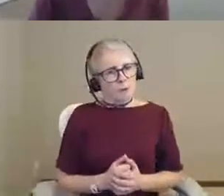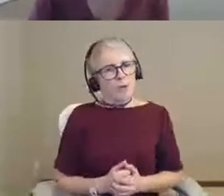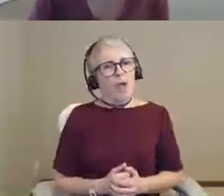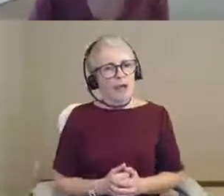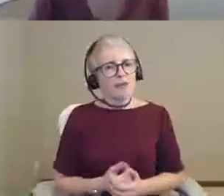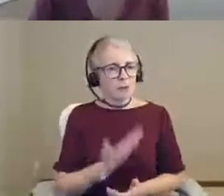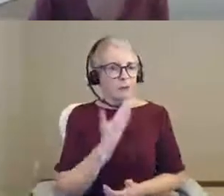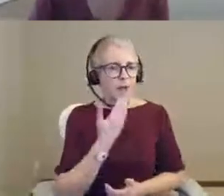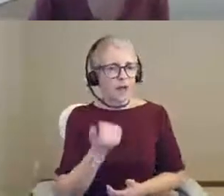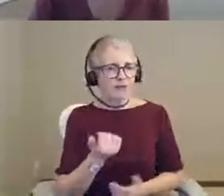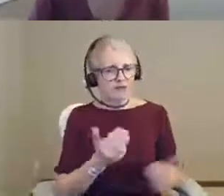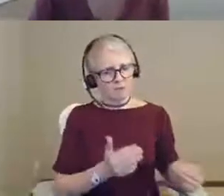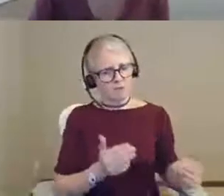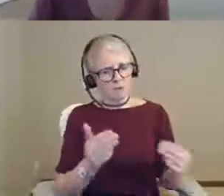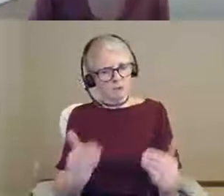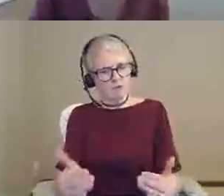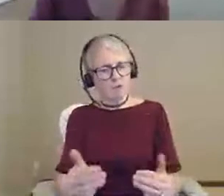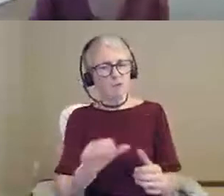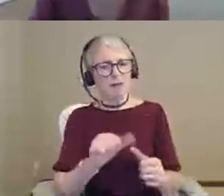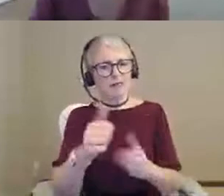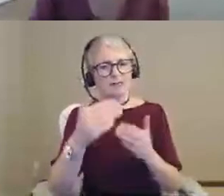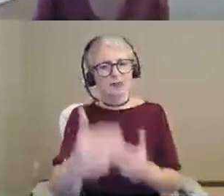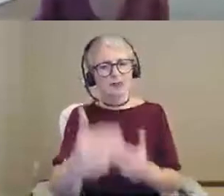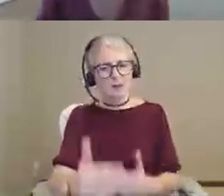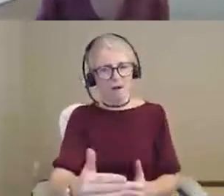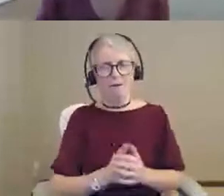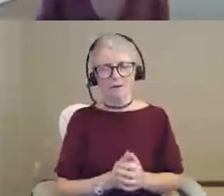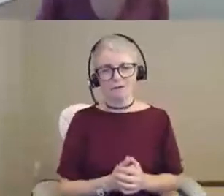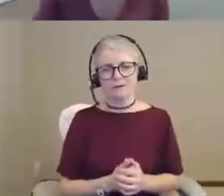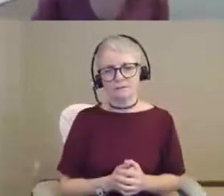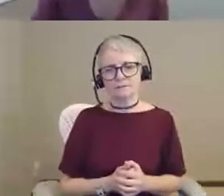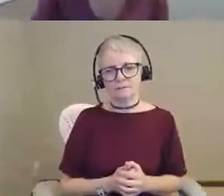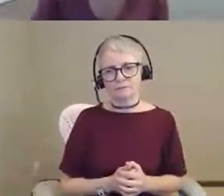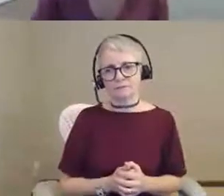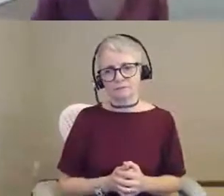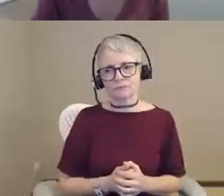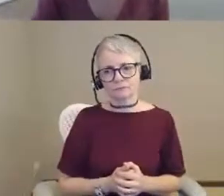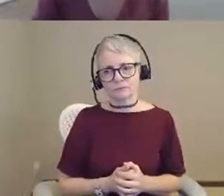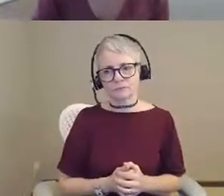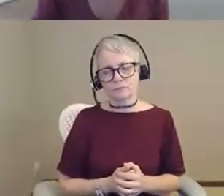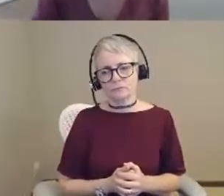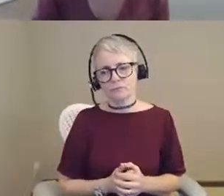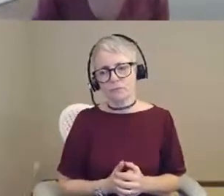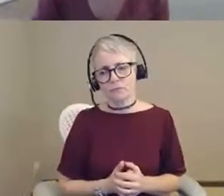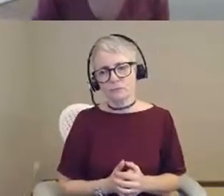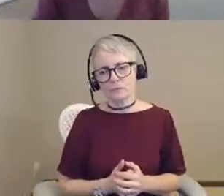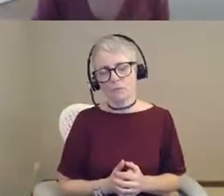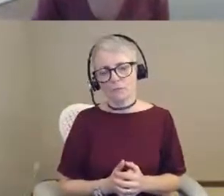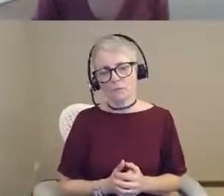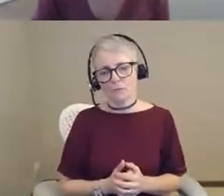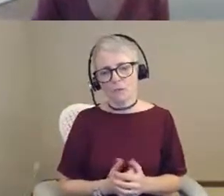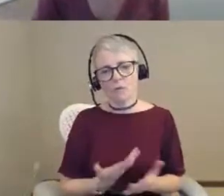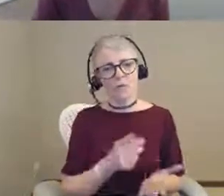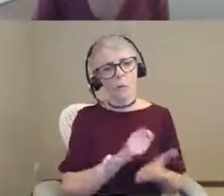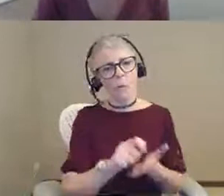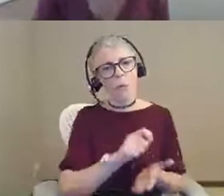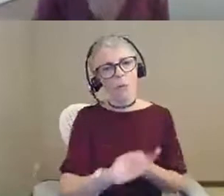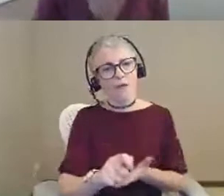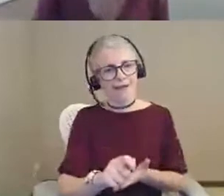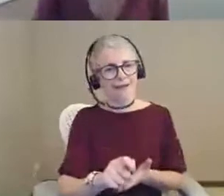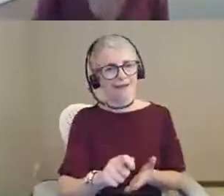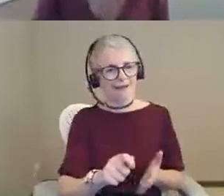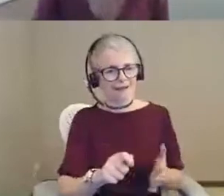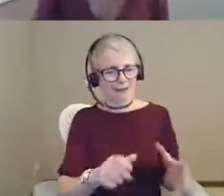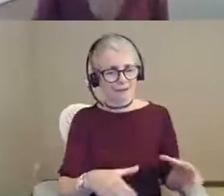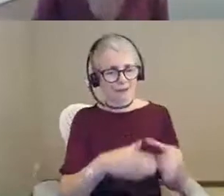leads us on to the next segment, which is really coming back to the authoring tool providers and getting your perspective, because I'm sure